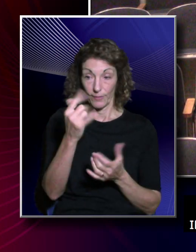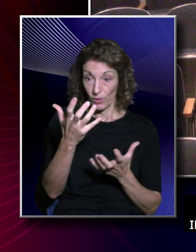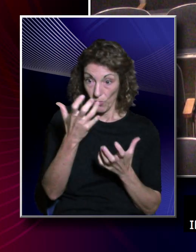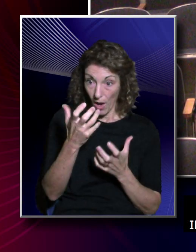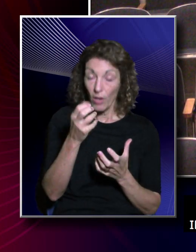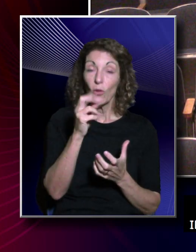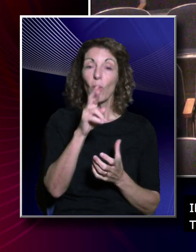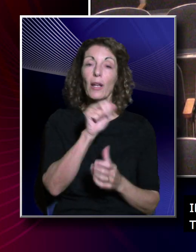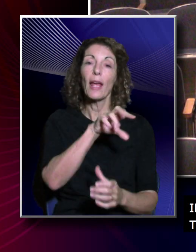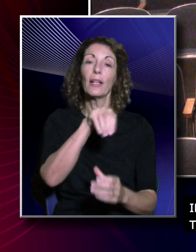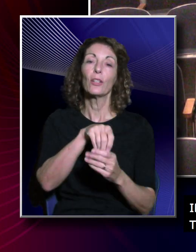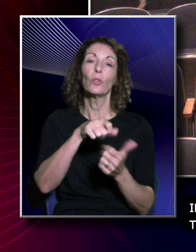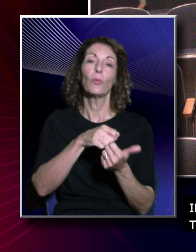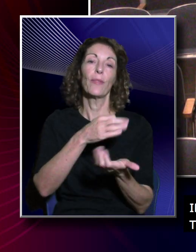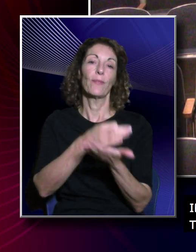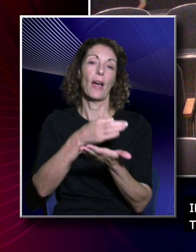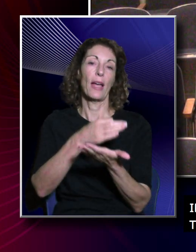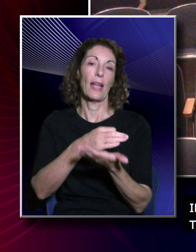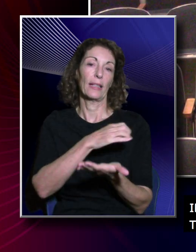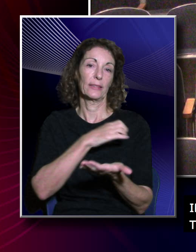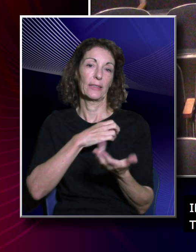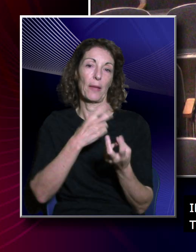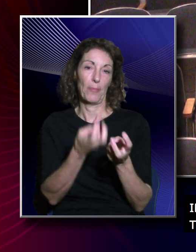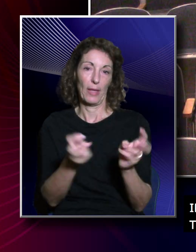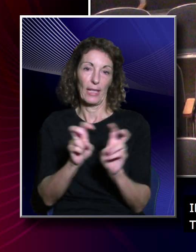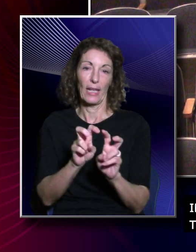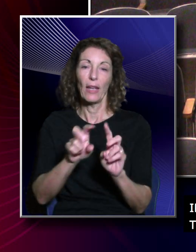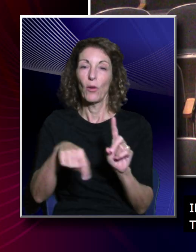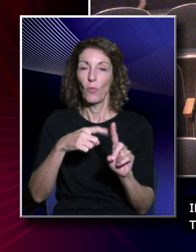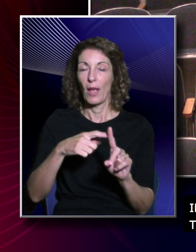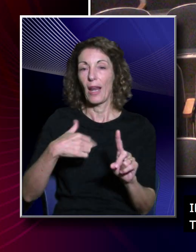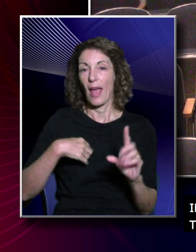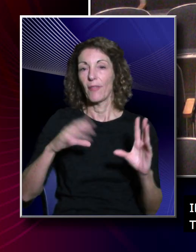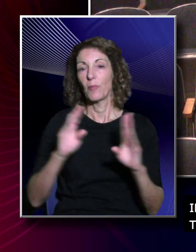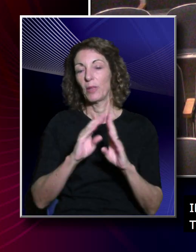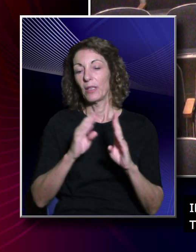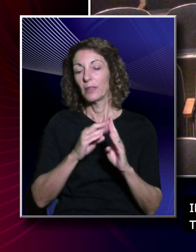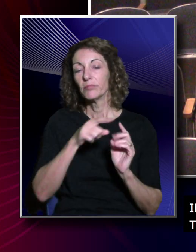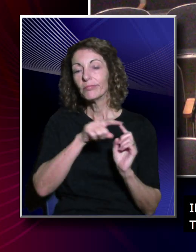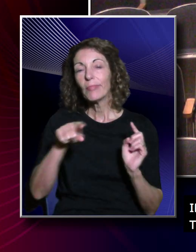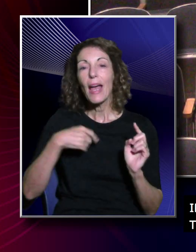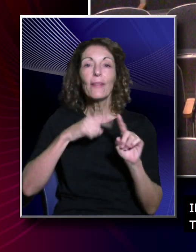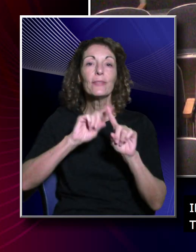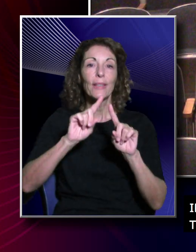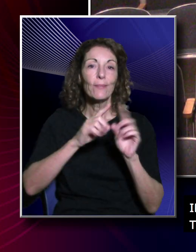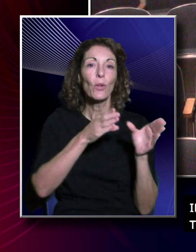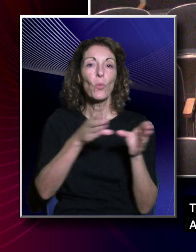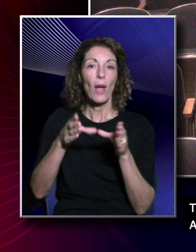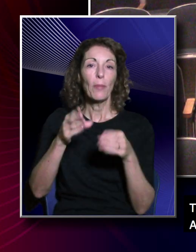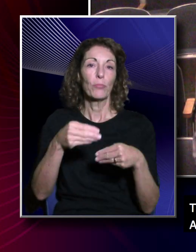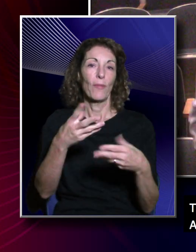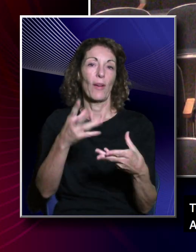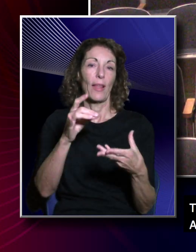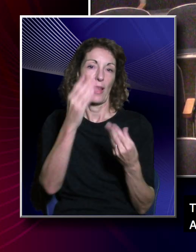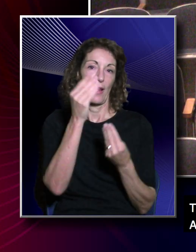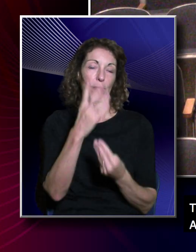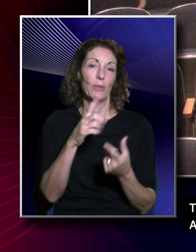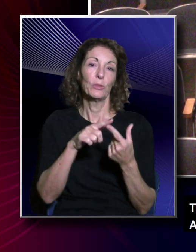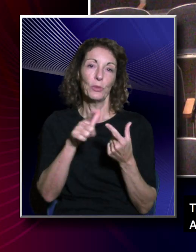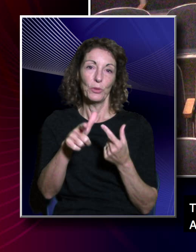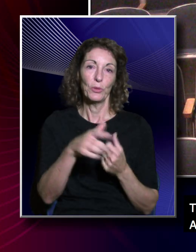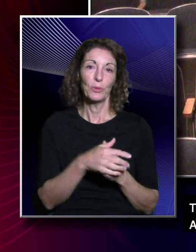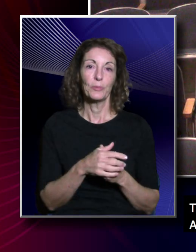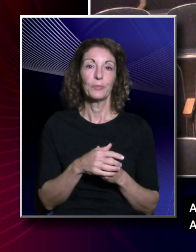finance committee when we have meetings. There are different ways we can provide this information. Gordon,